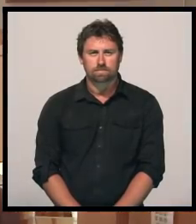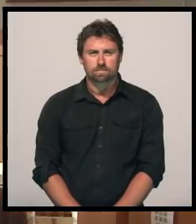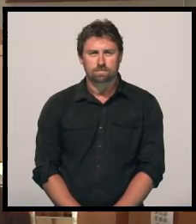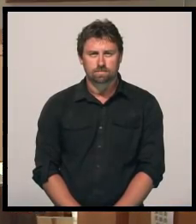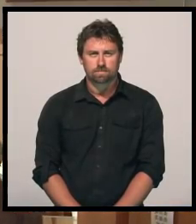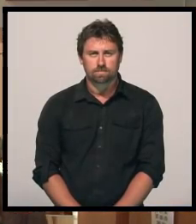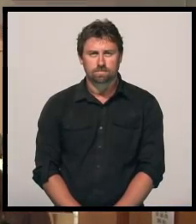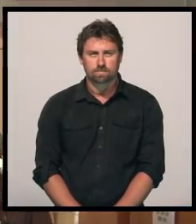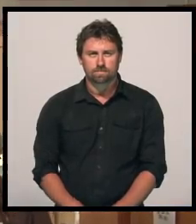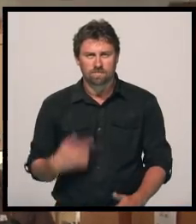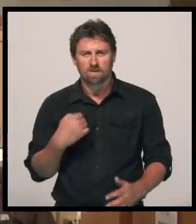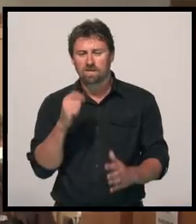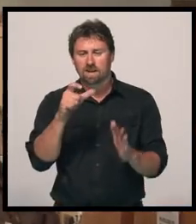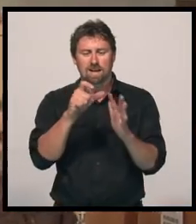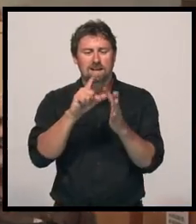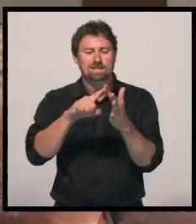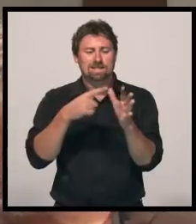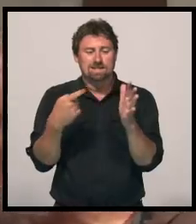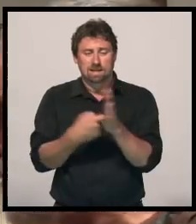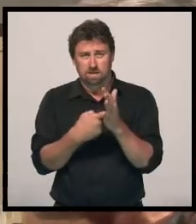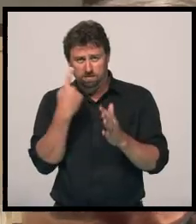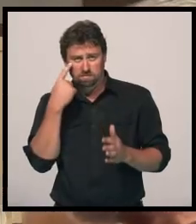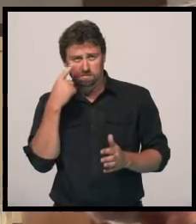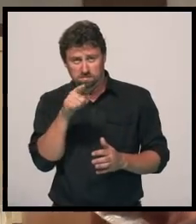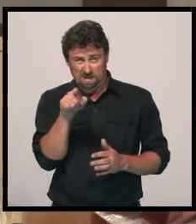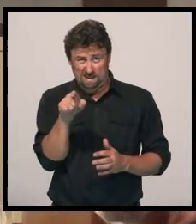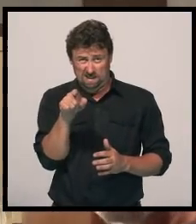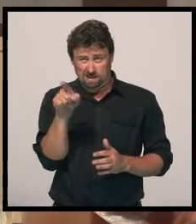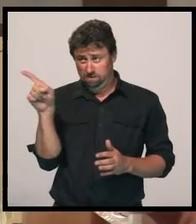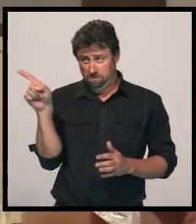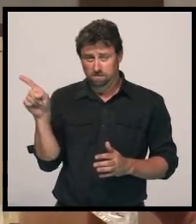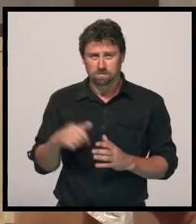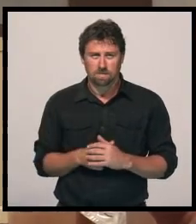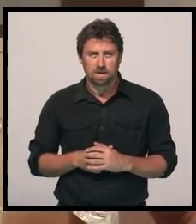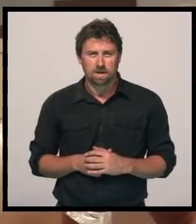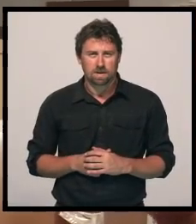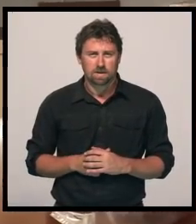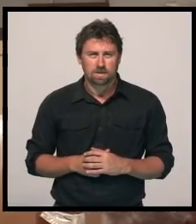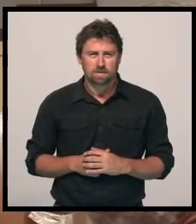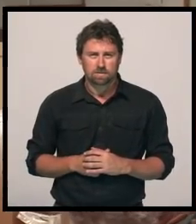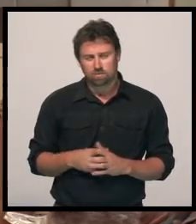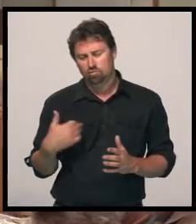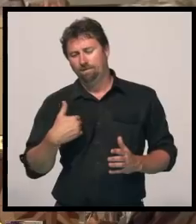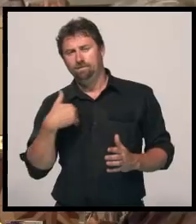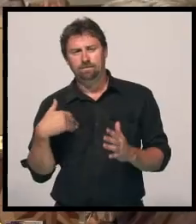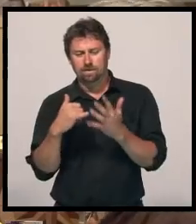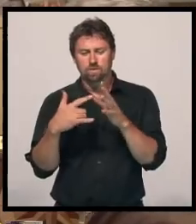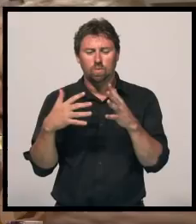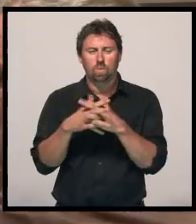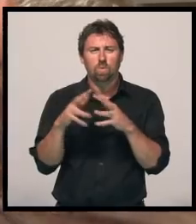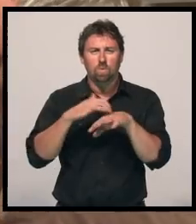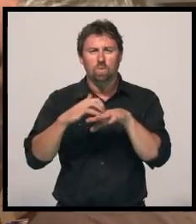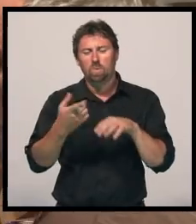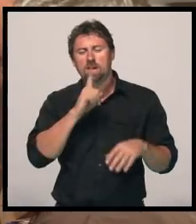If you want some cedar, I've got some cedar just up here. Alright. There's a piece there. That's a little bit of rough sawn, 100 by 25. Can